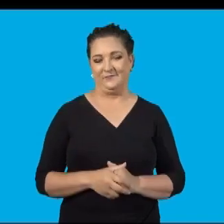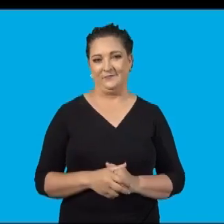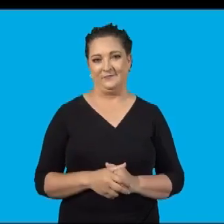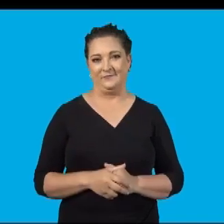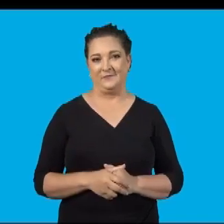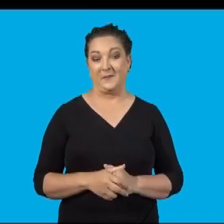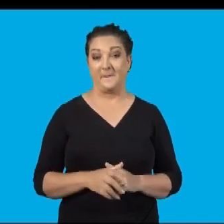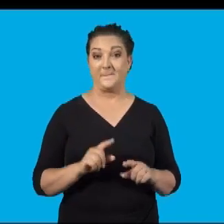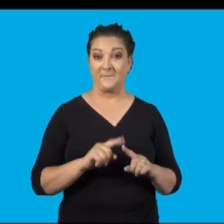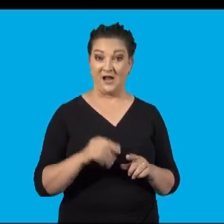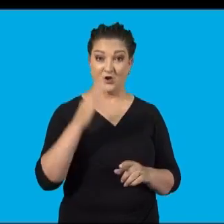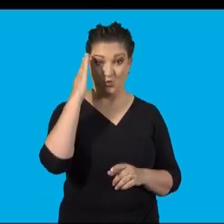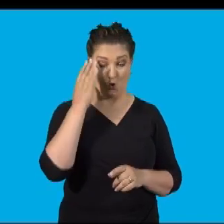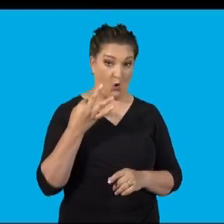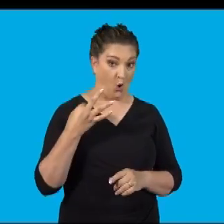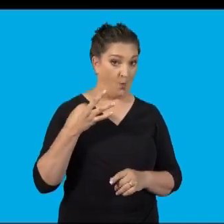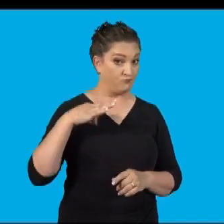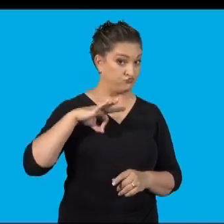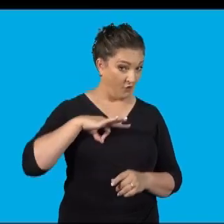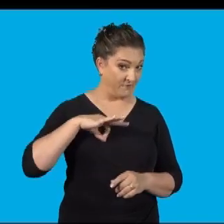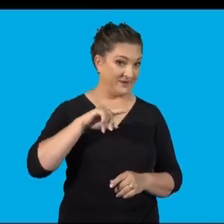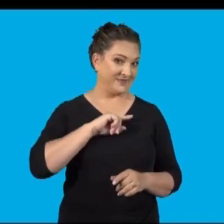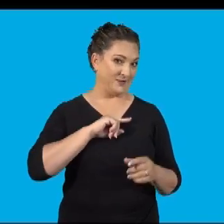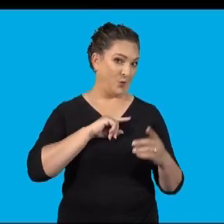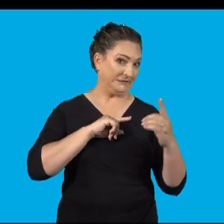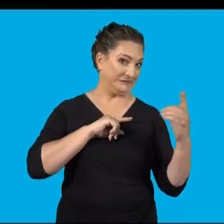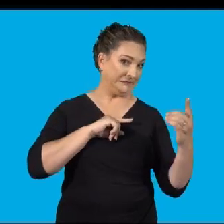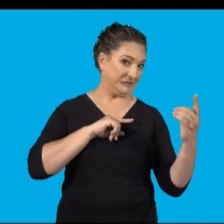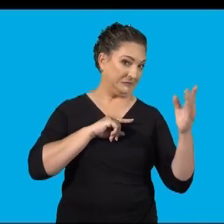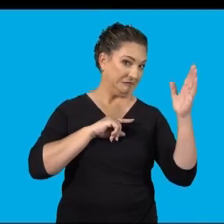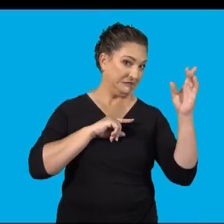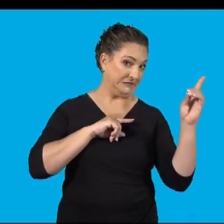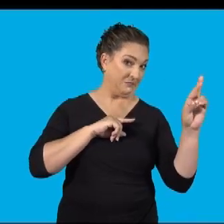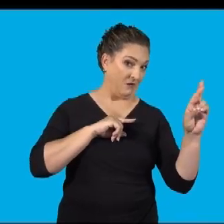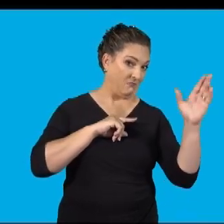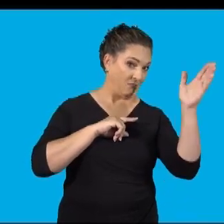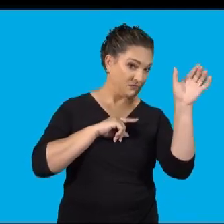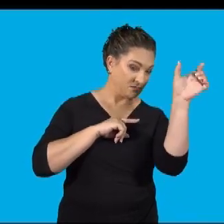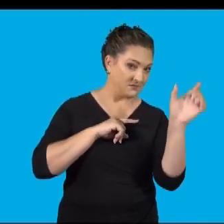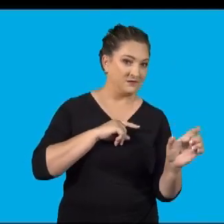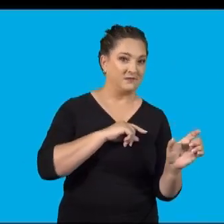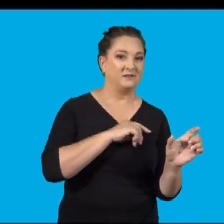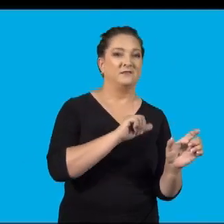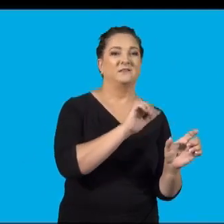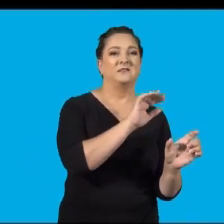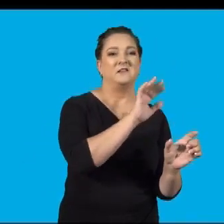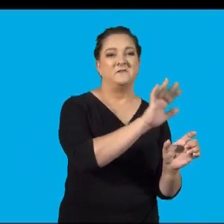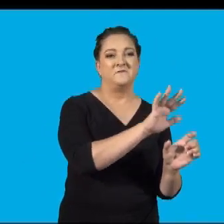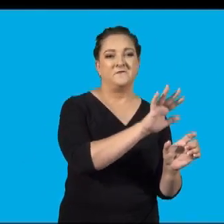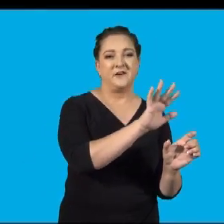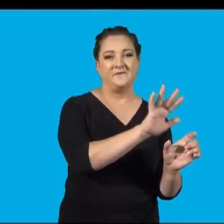5,560. Okay, I know that if it's profit, I'm going to bring it to my debit side. Profit here is going to be